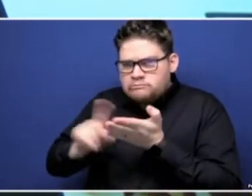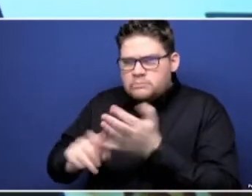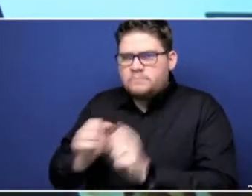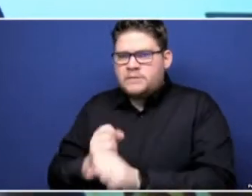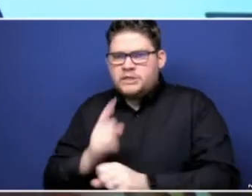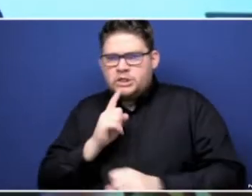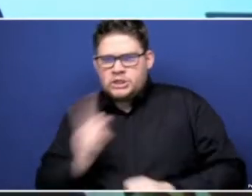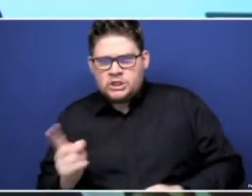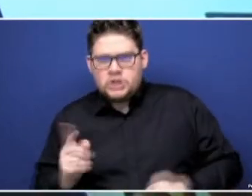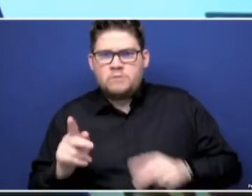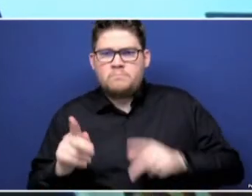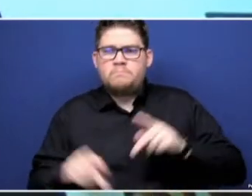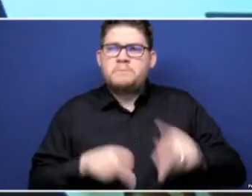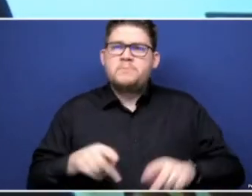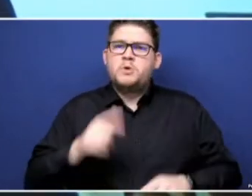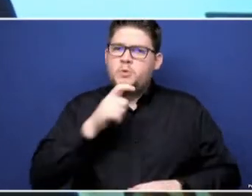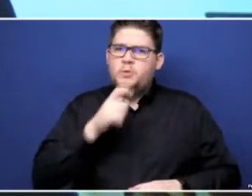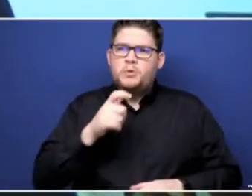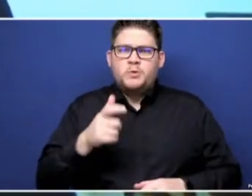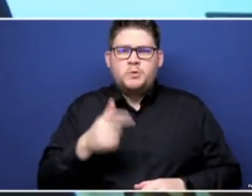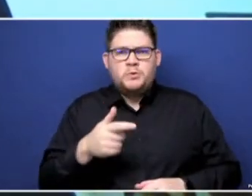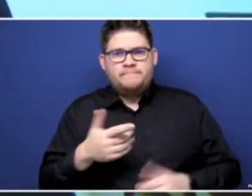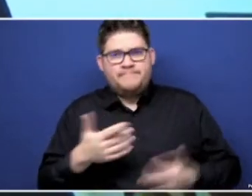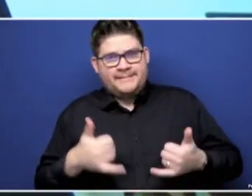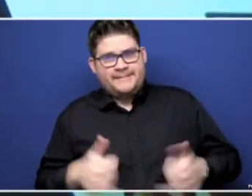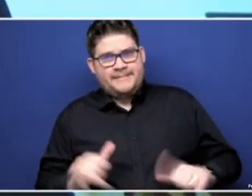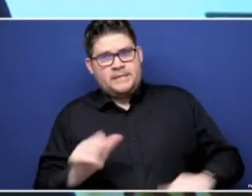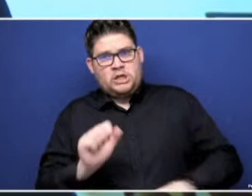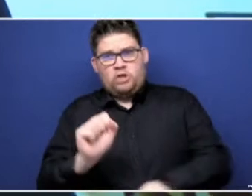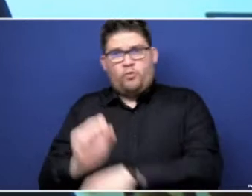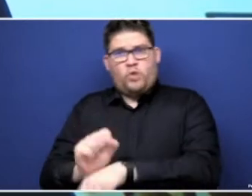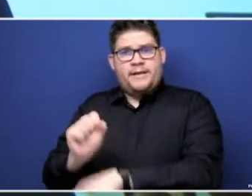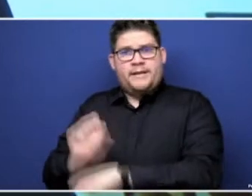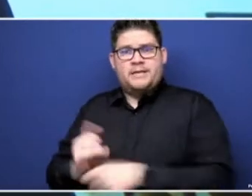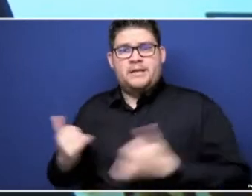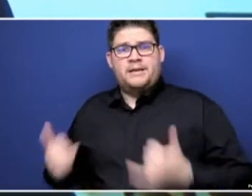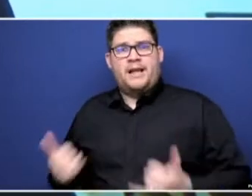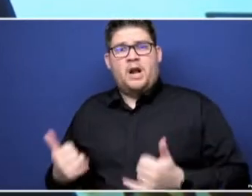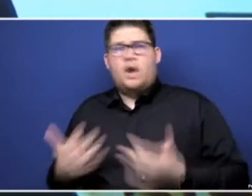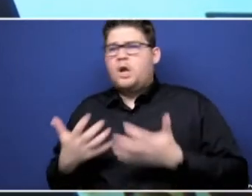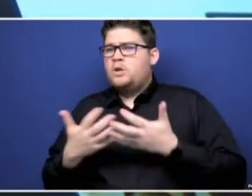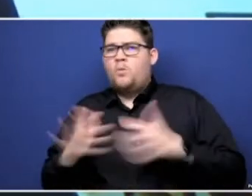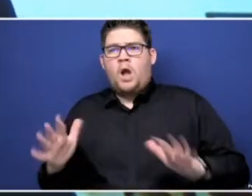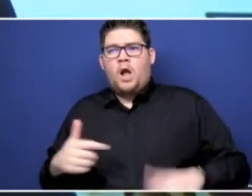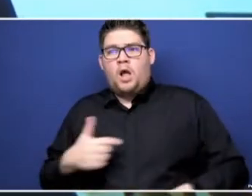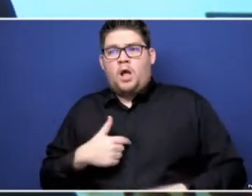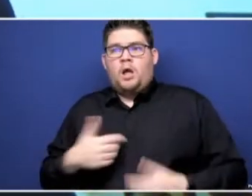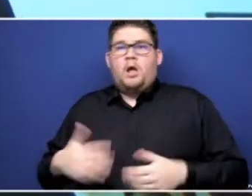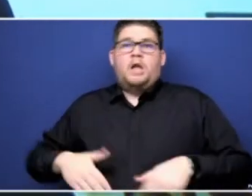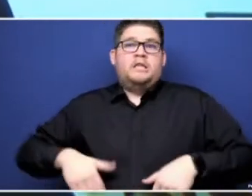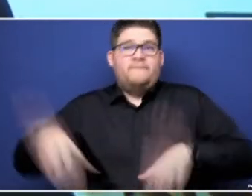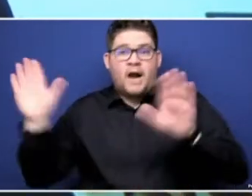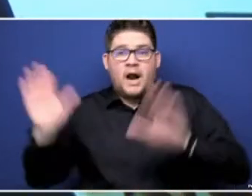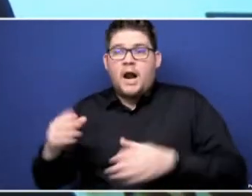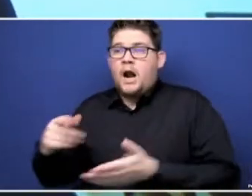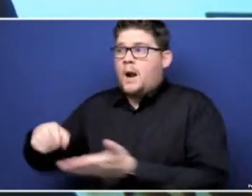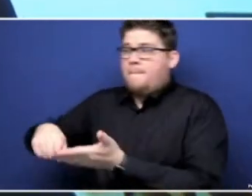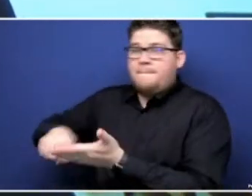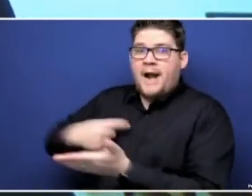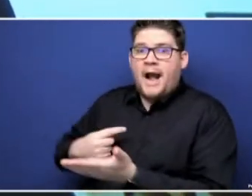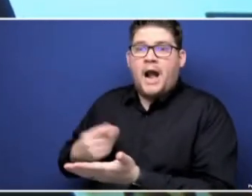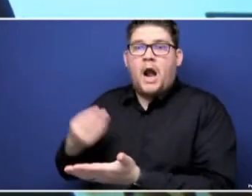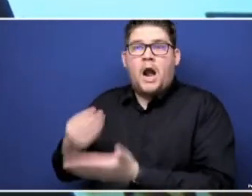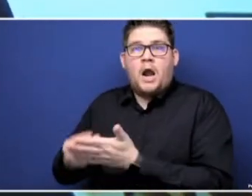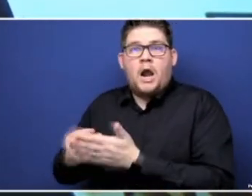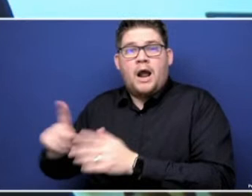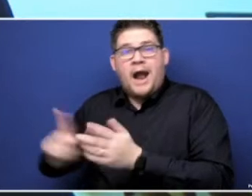a number of vaccines for Canada. And I know that their procurement plan was for a larger number